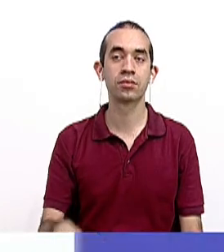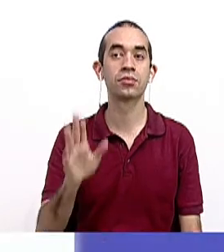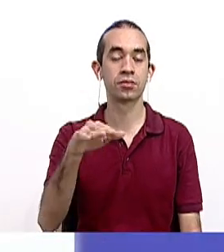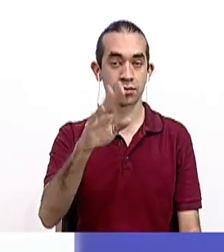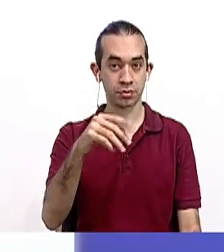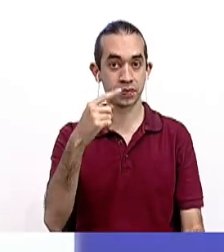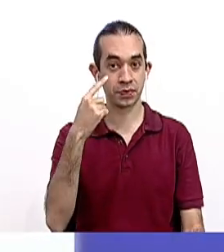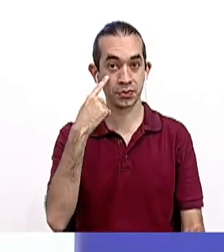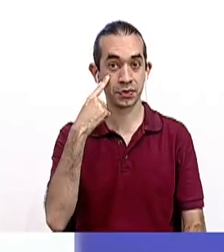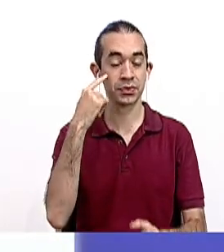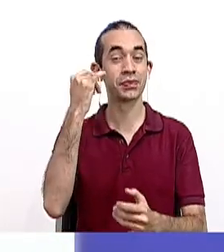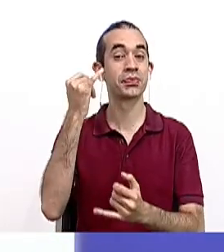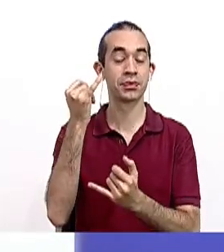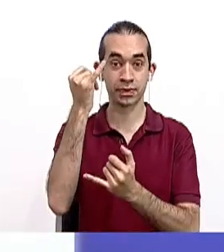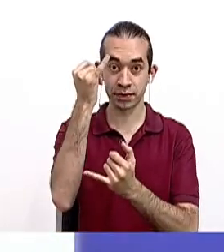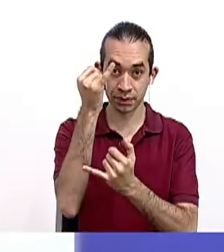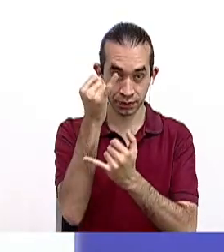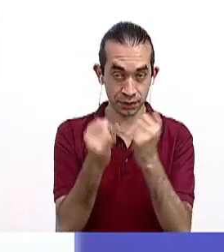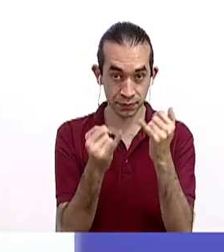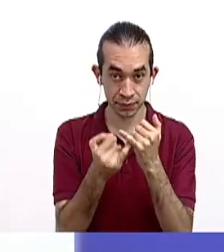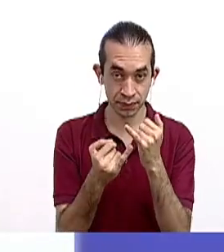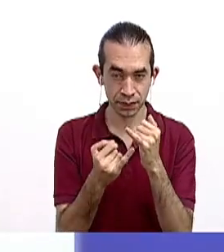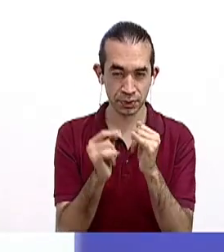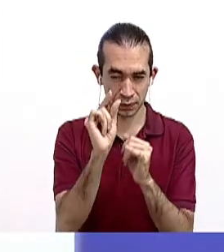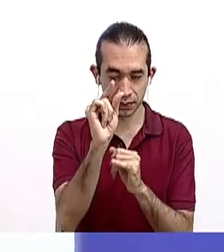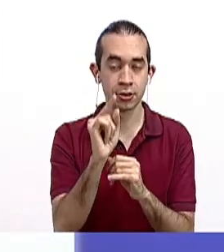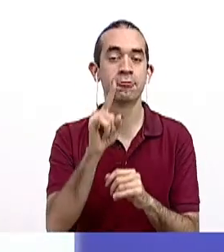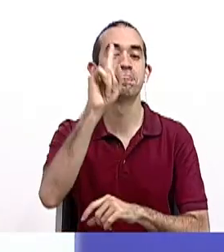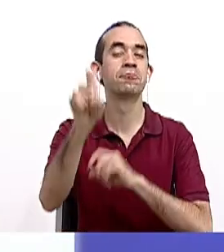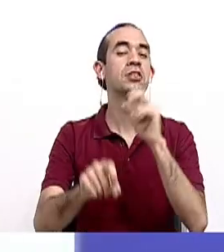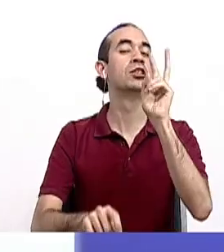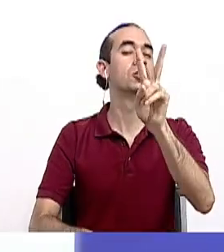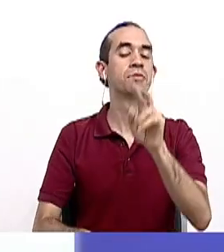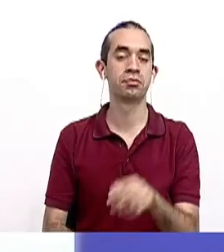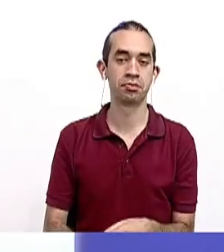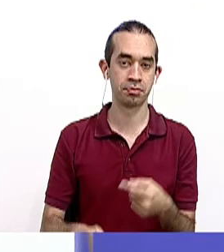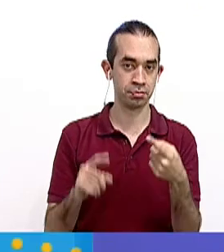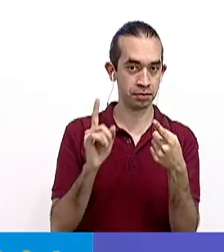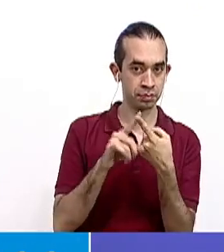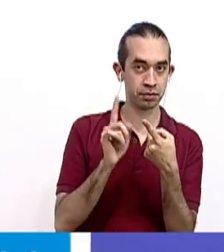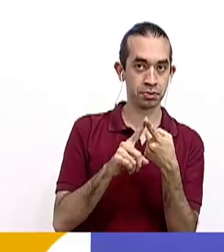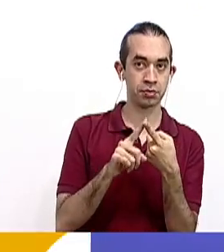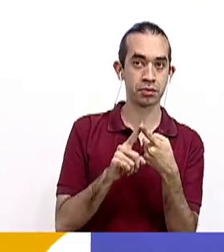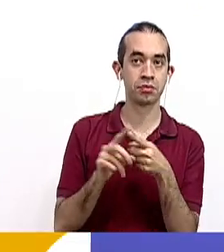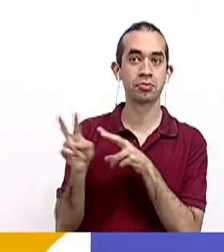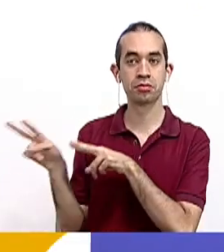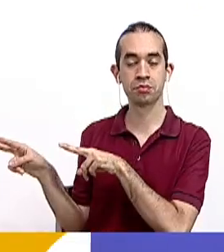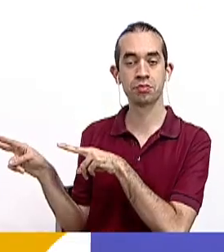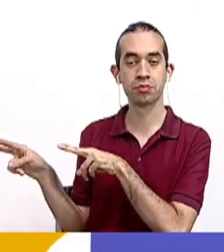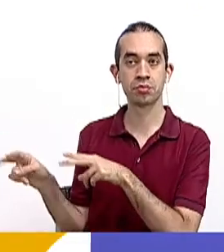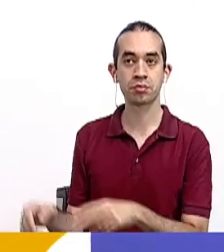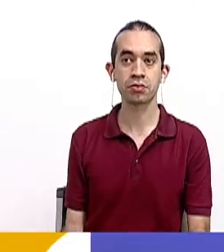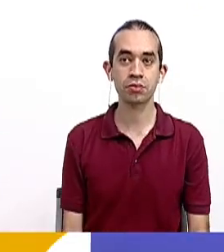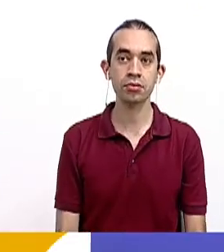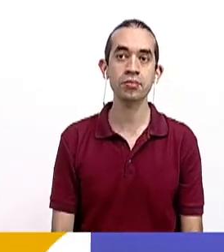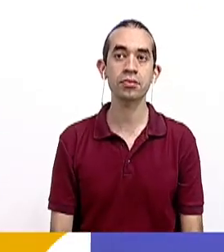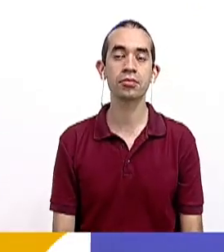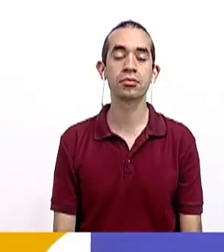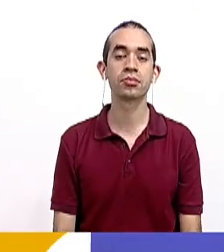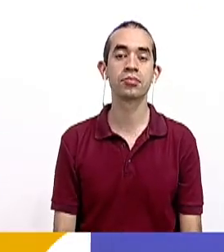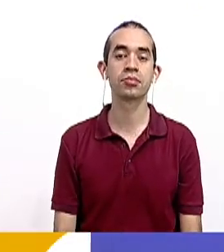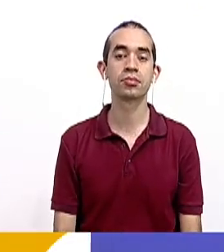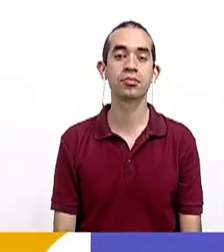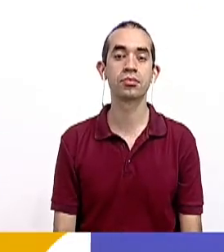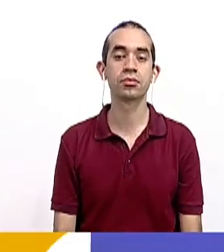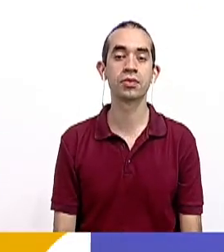before we go, I have 2 extra questions for you. Let's see question number 1 that I have prepared for you. So question number 1, what other